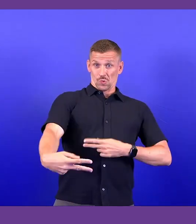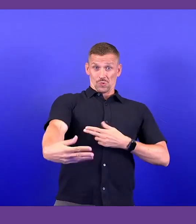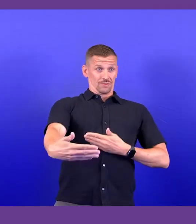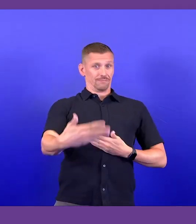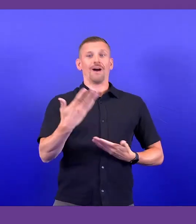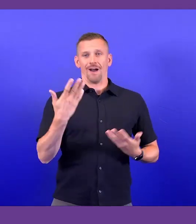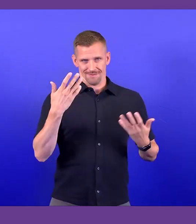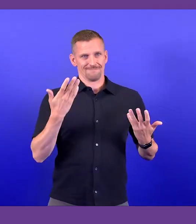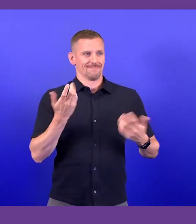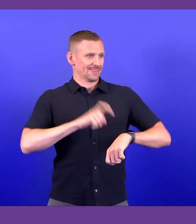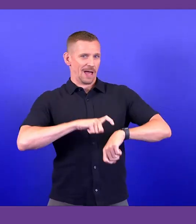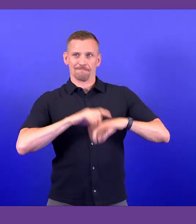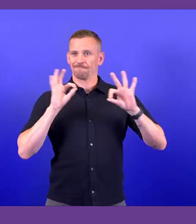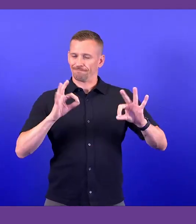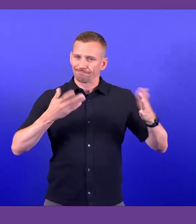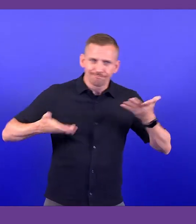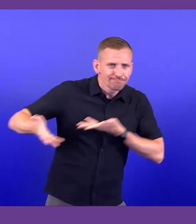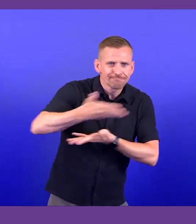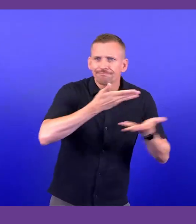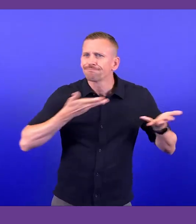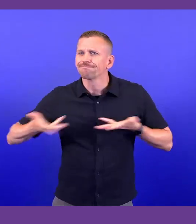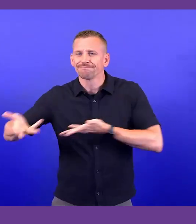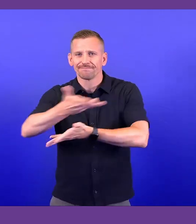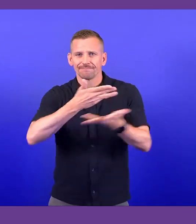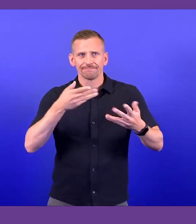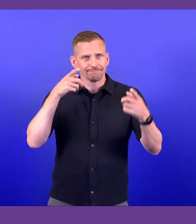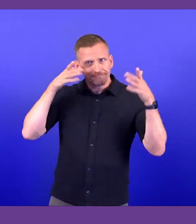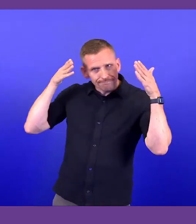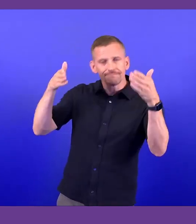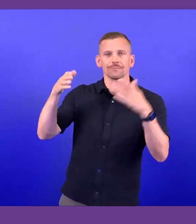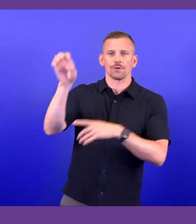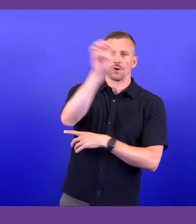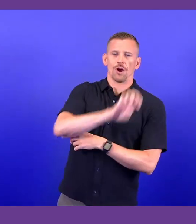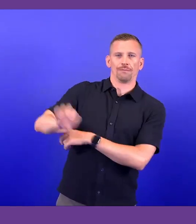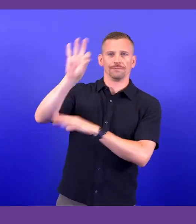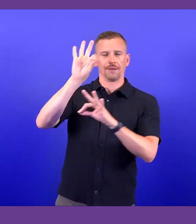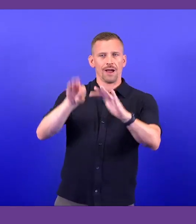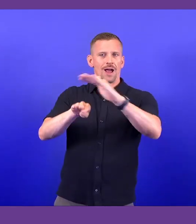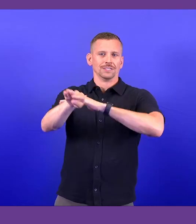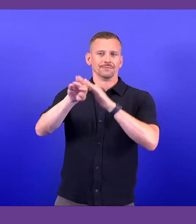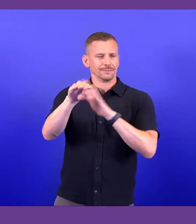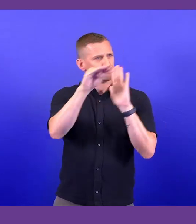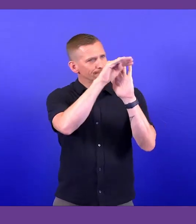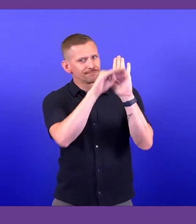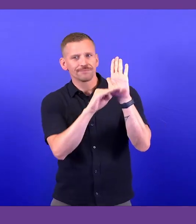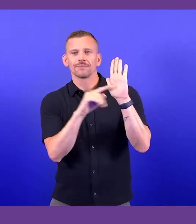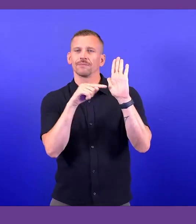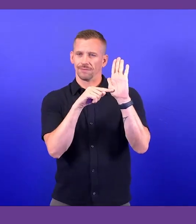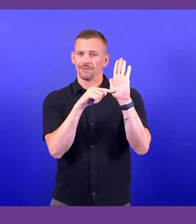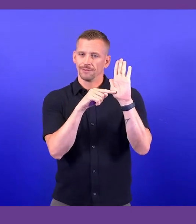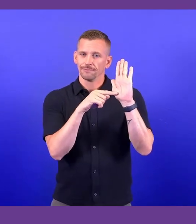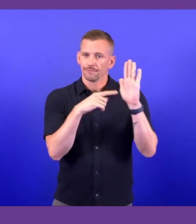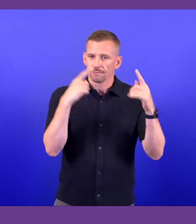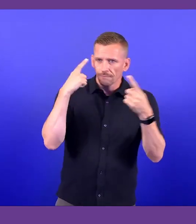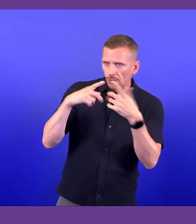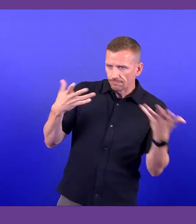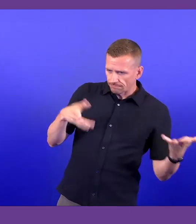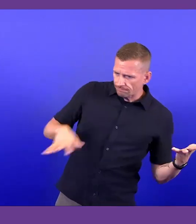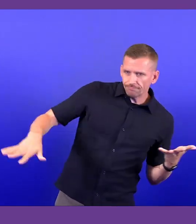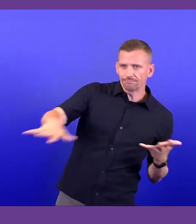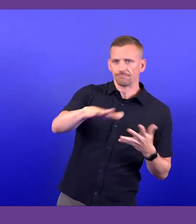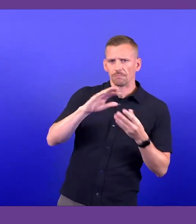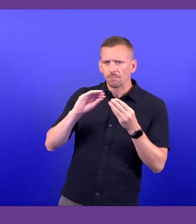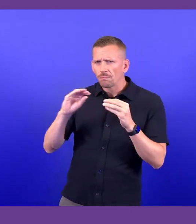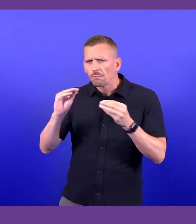European Accessibility Act, of course, and what difference that will make, but also to look more broadly at accessibility issues and where we see the